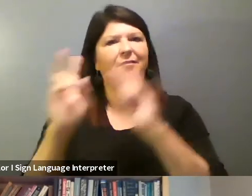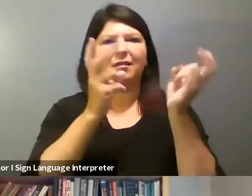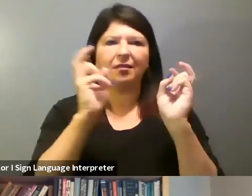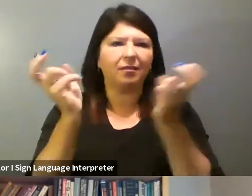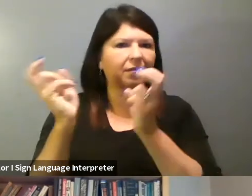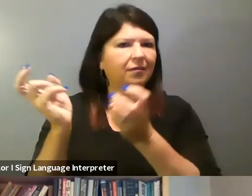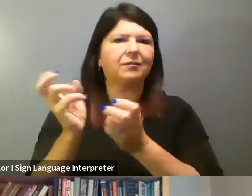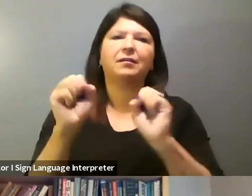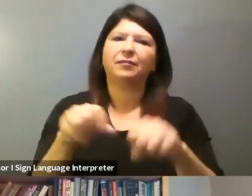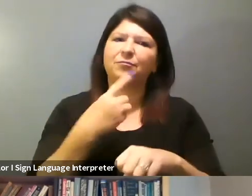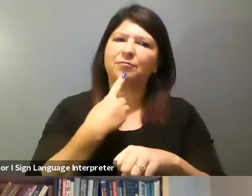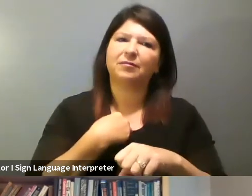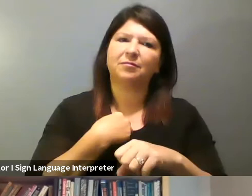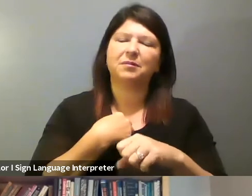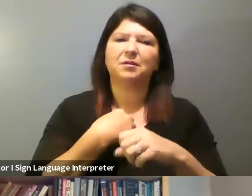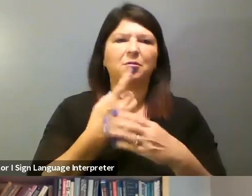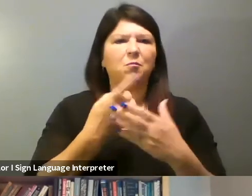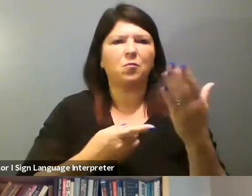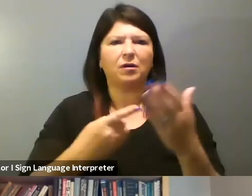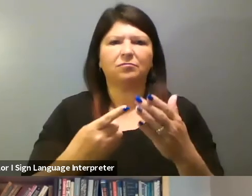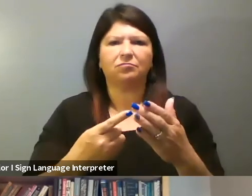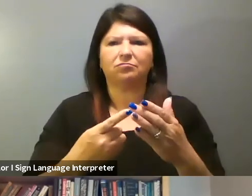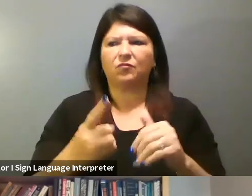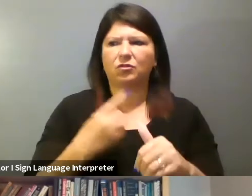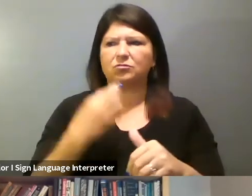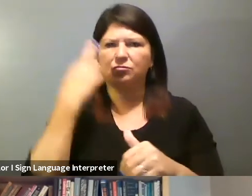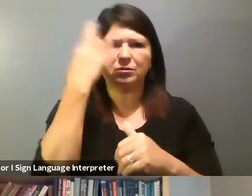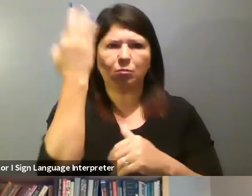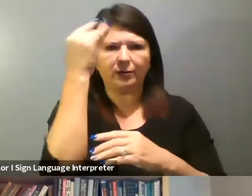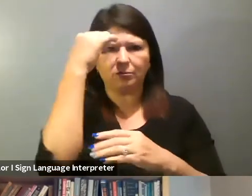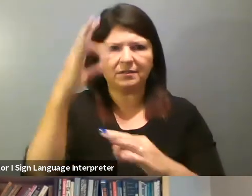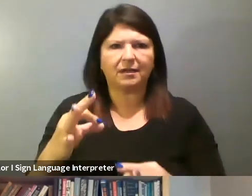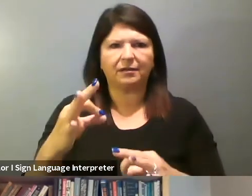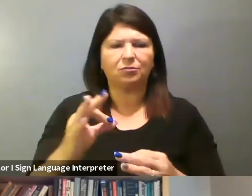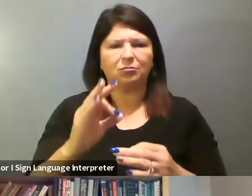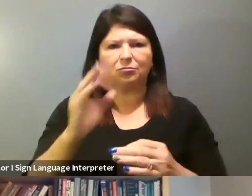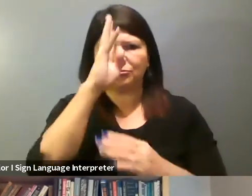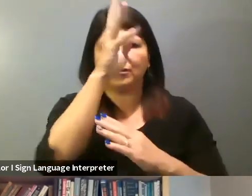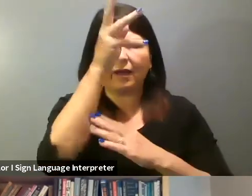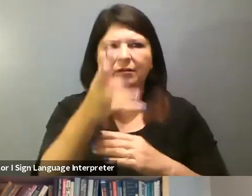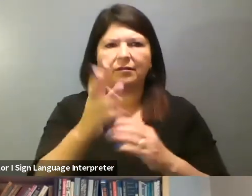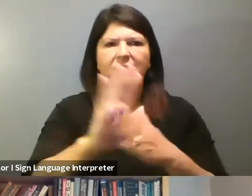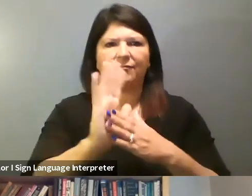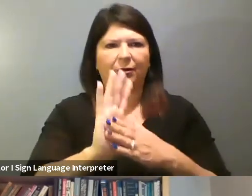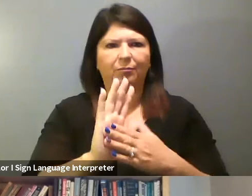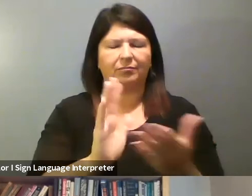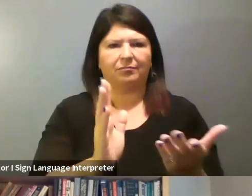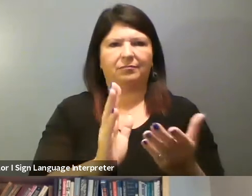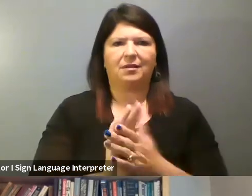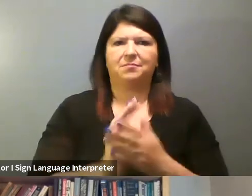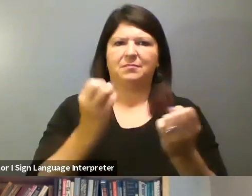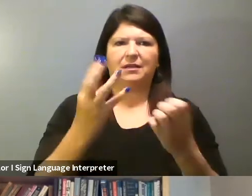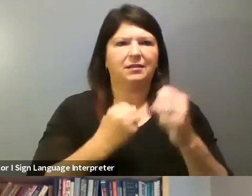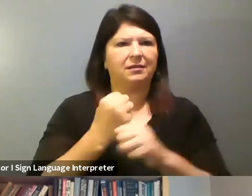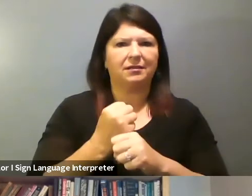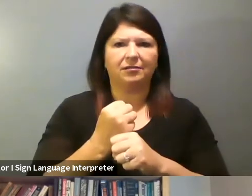make a film like this back, you know, that took place in the 70s? Here we are 50 years later, and you're telling this story that some people and